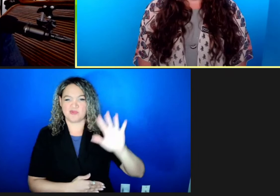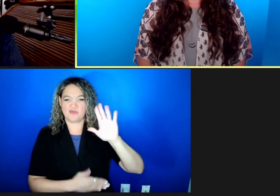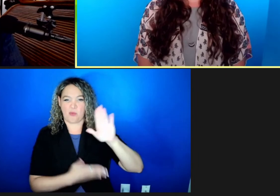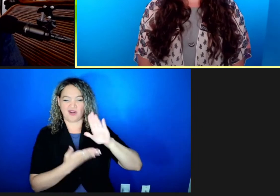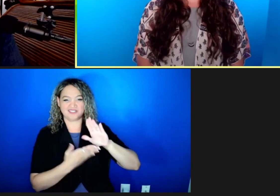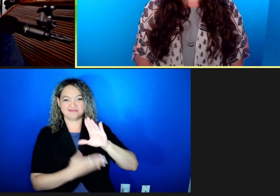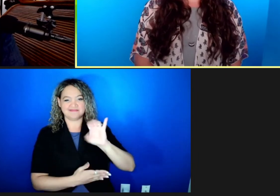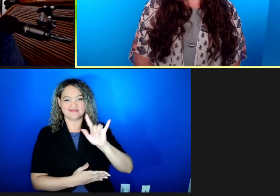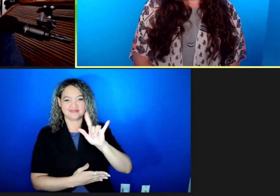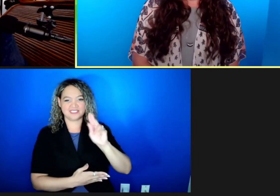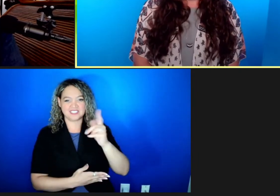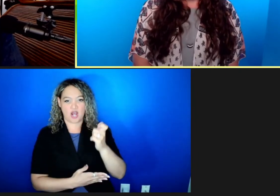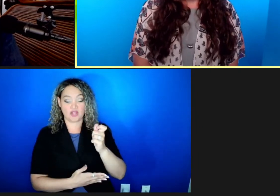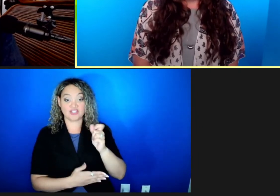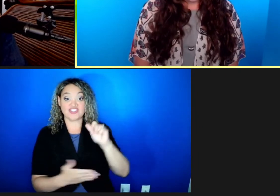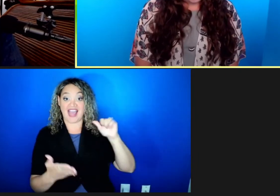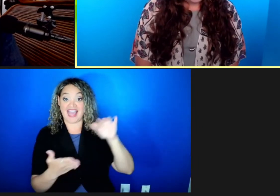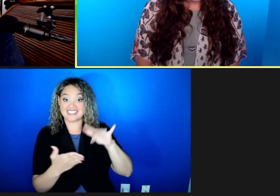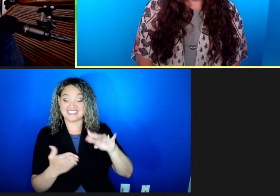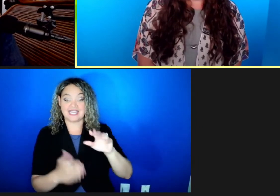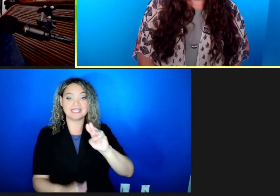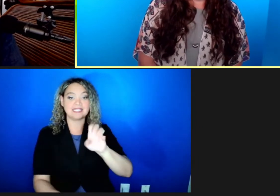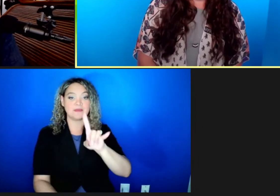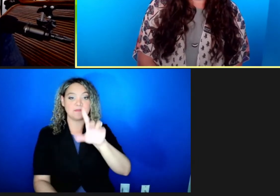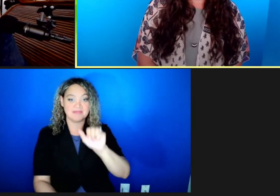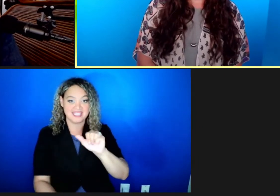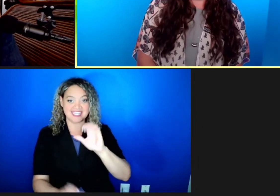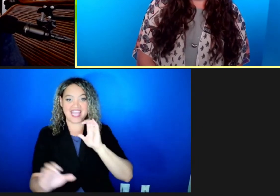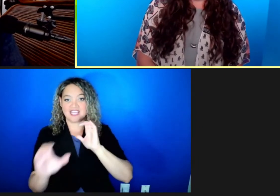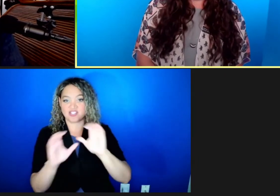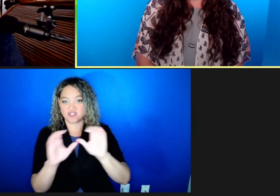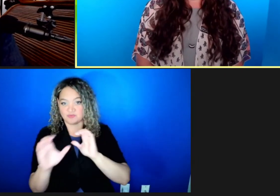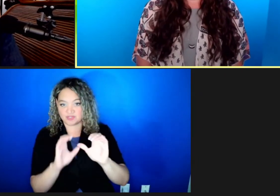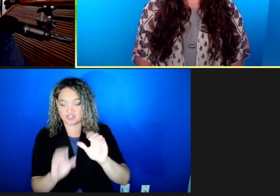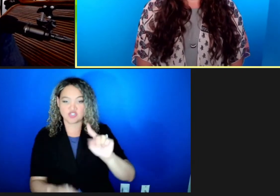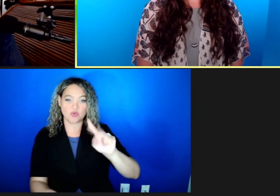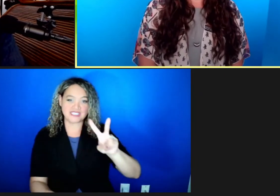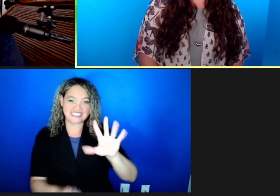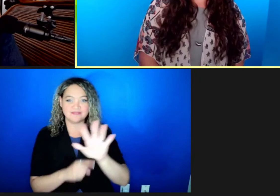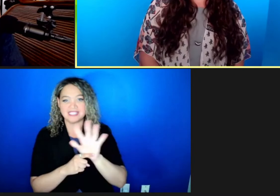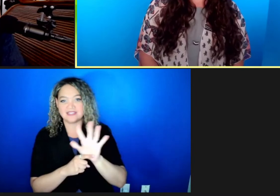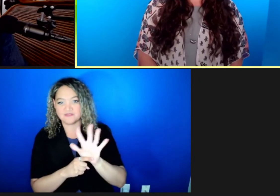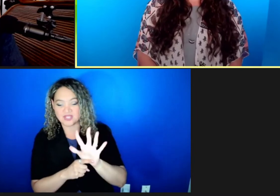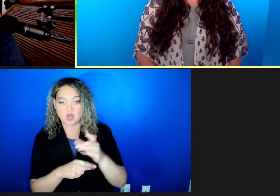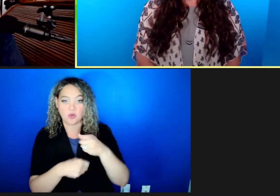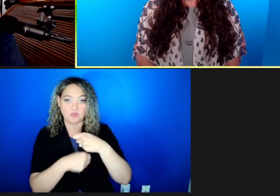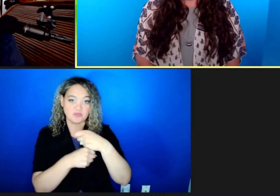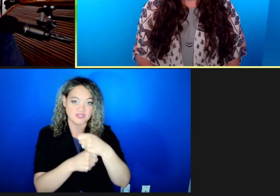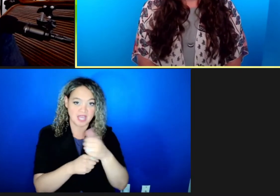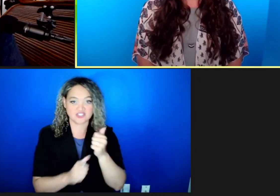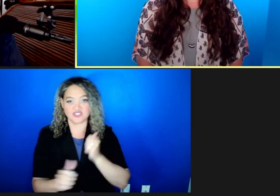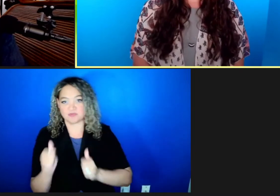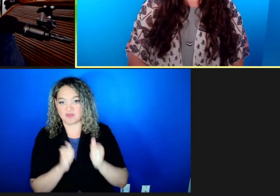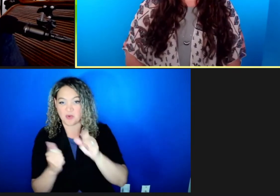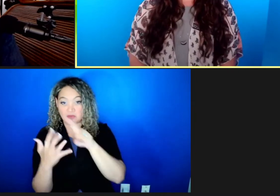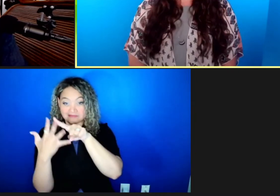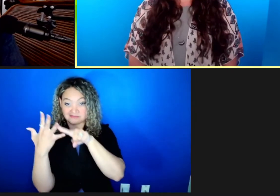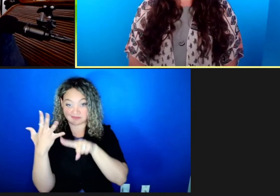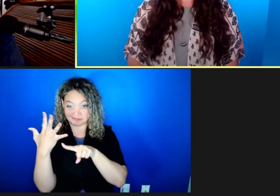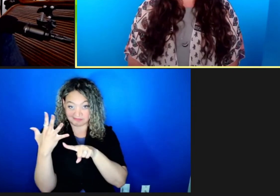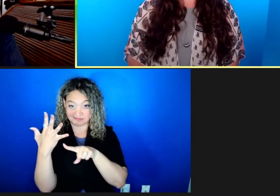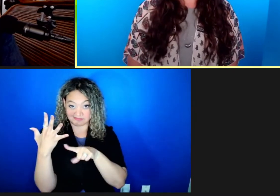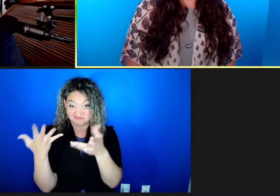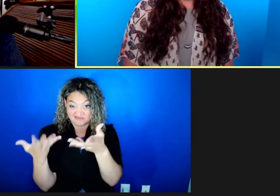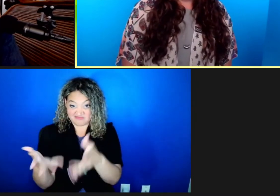College, studying media communication, so television and film production and performance. From